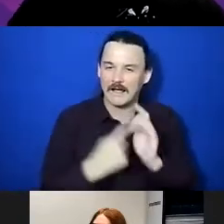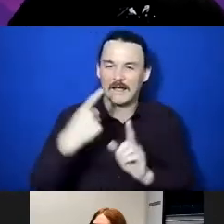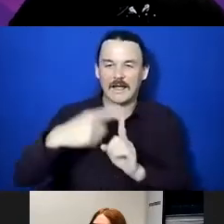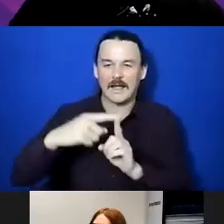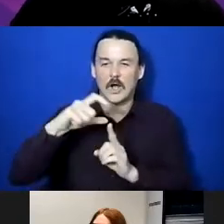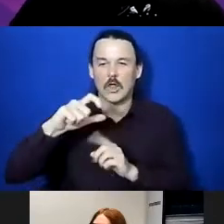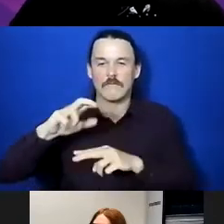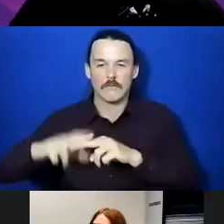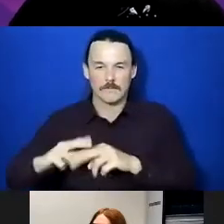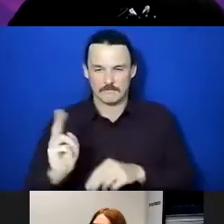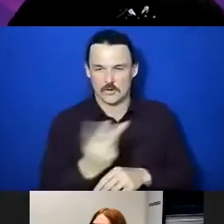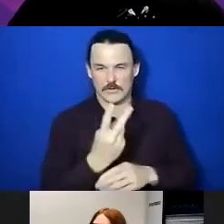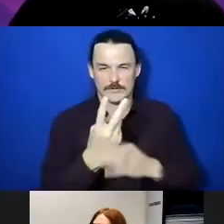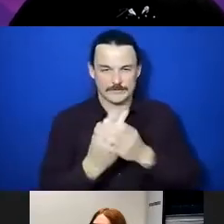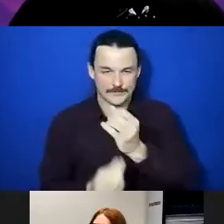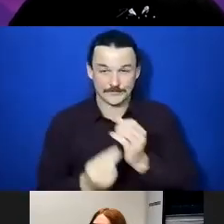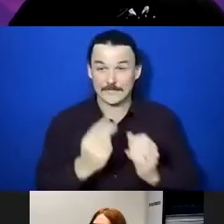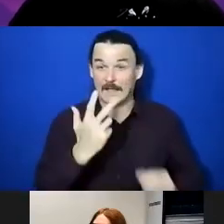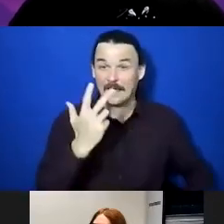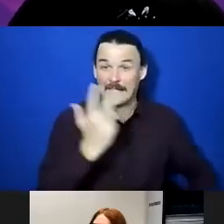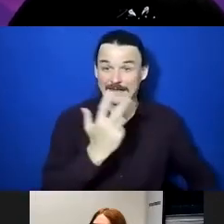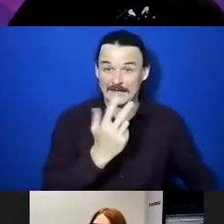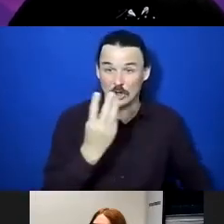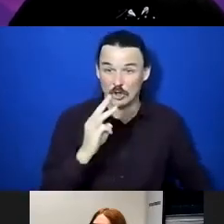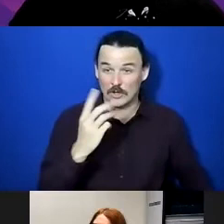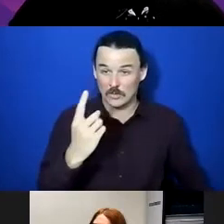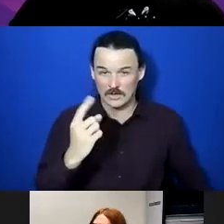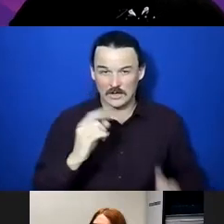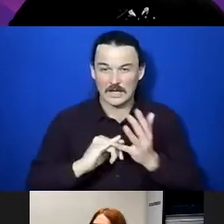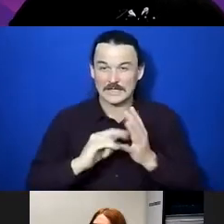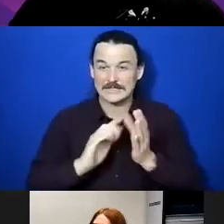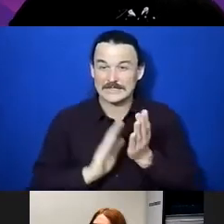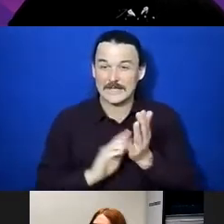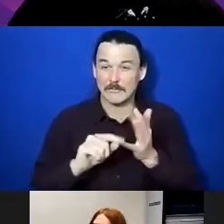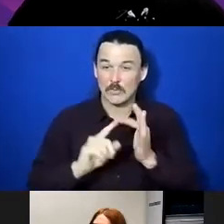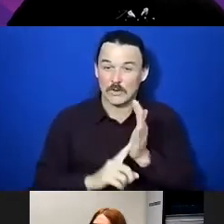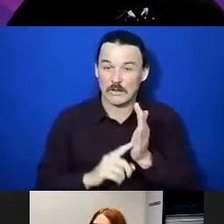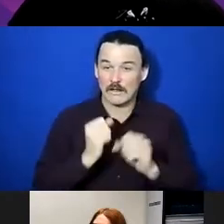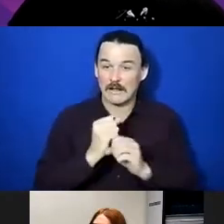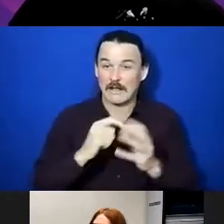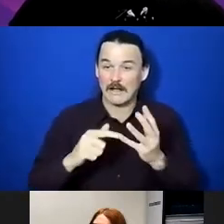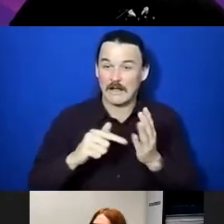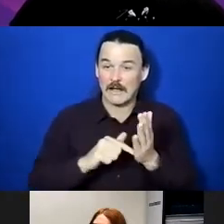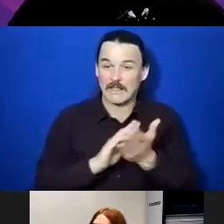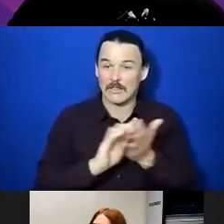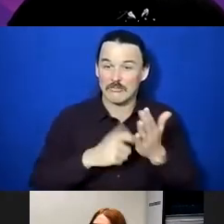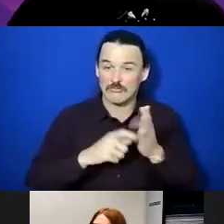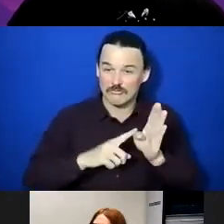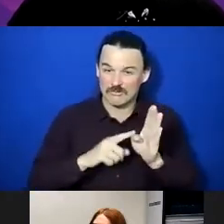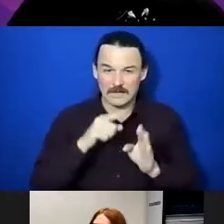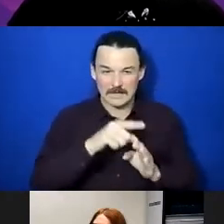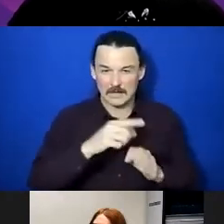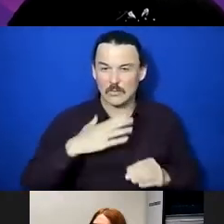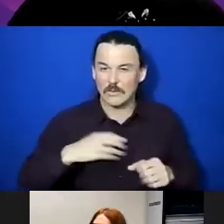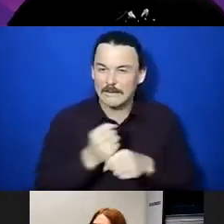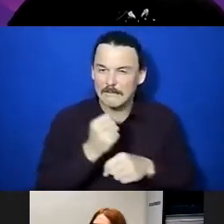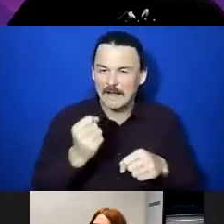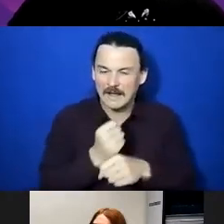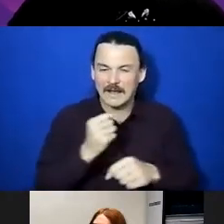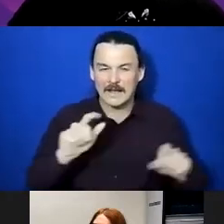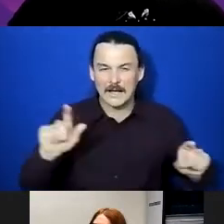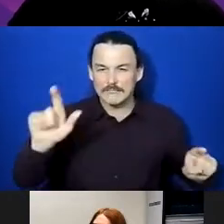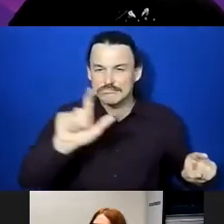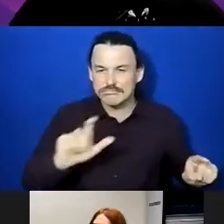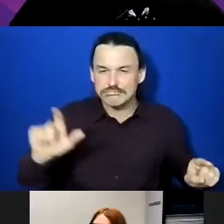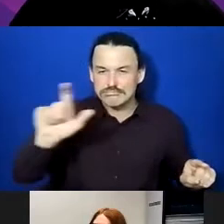So in 1831, Dr. Samuel Guthrie, photographed here, was attempting to create a pesticide by